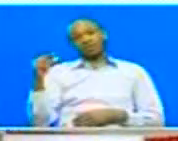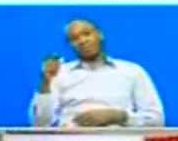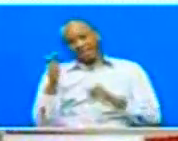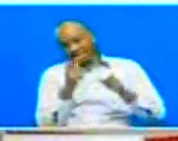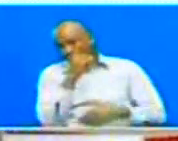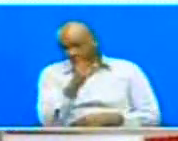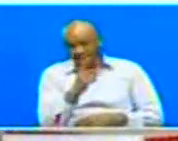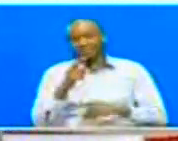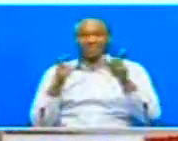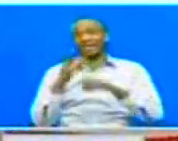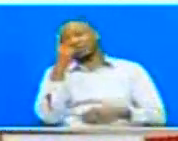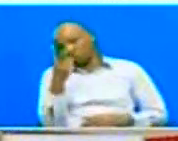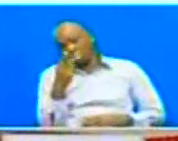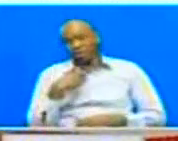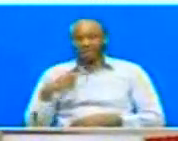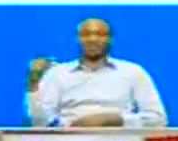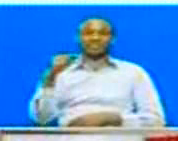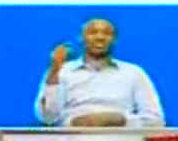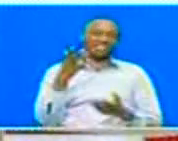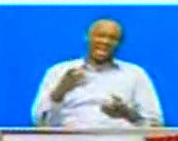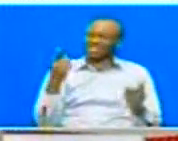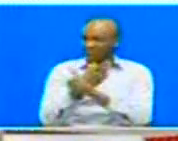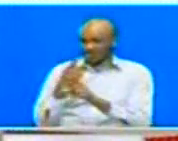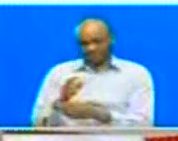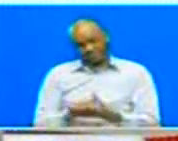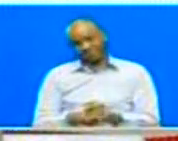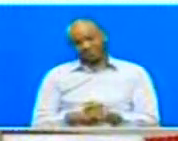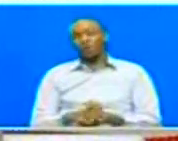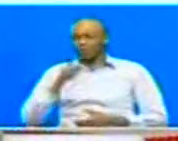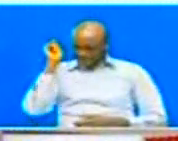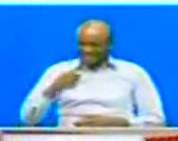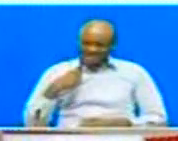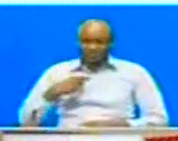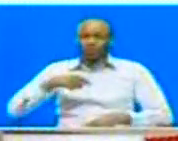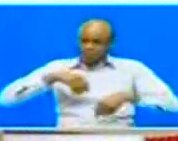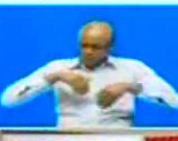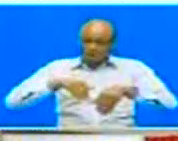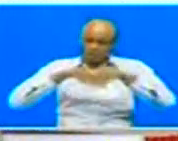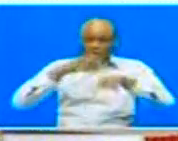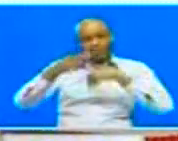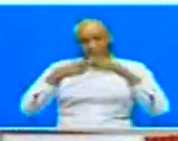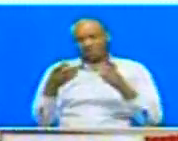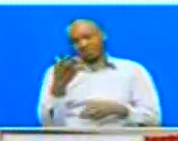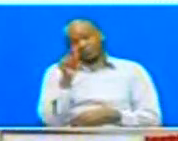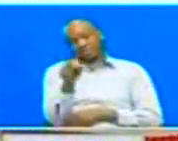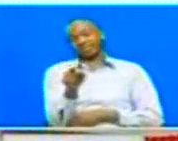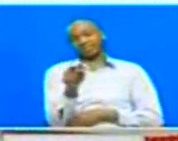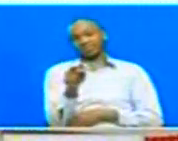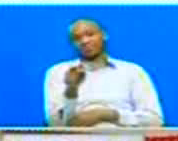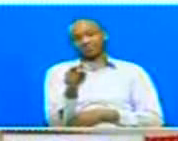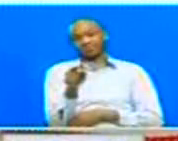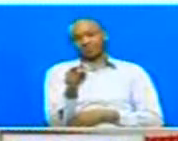2, Mpeketoni, that today in 3 months let's close the camp. There are processes to be followed. I think we need to be able to establish that, you